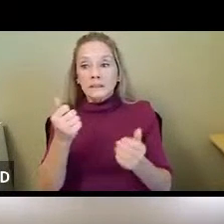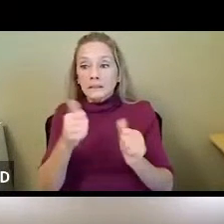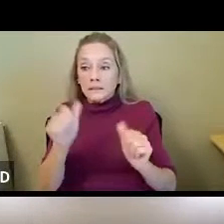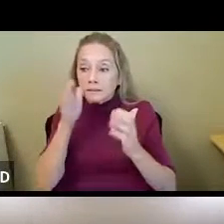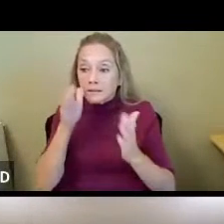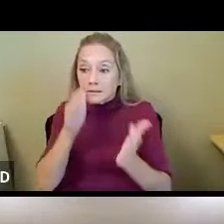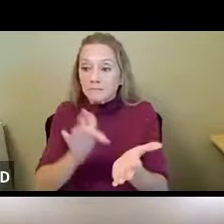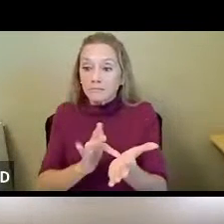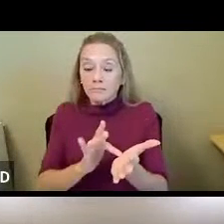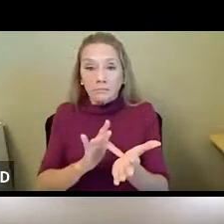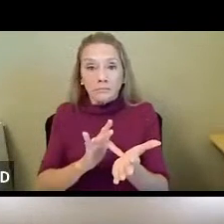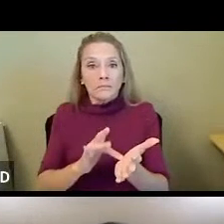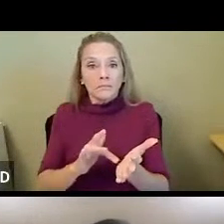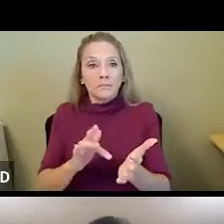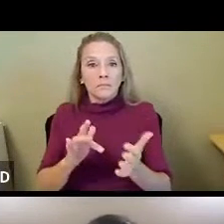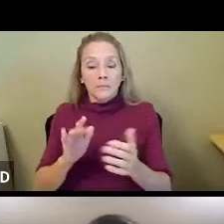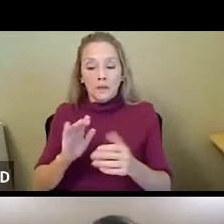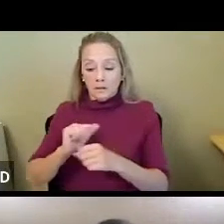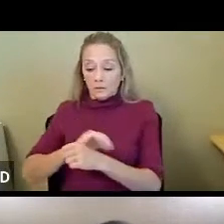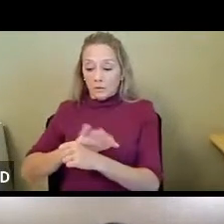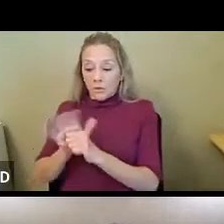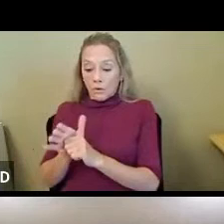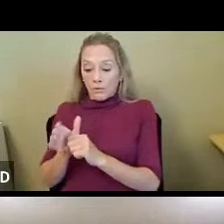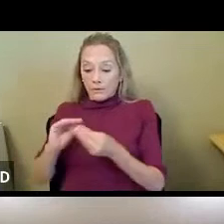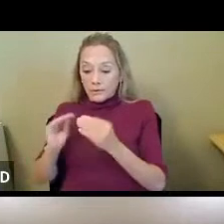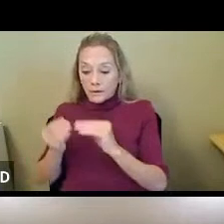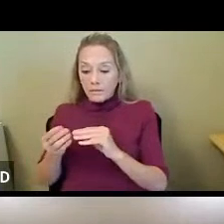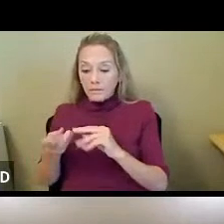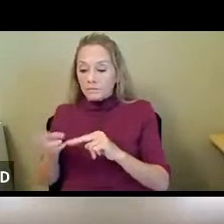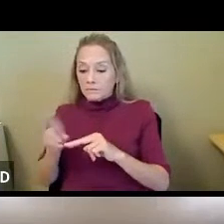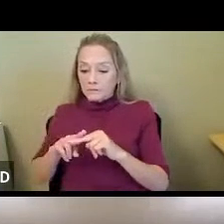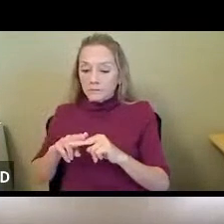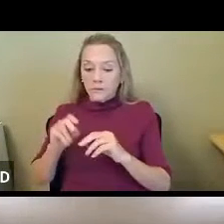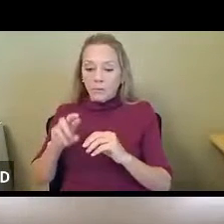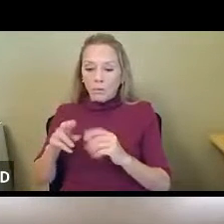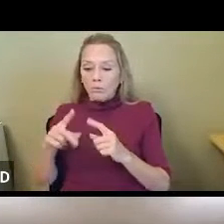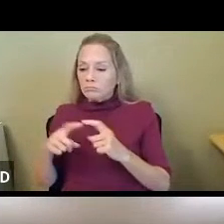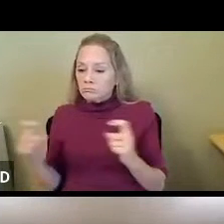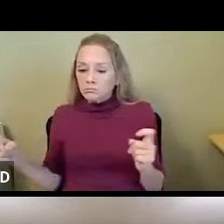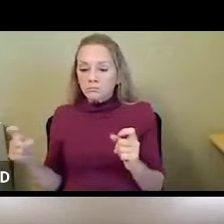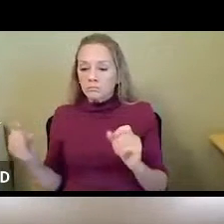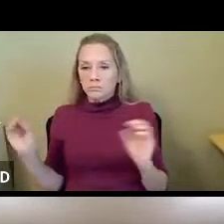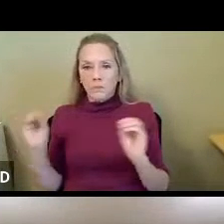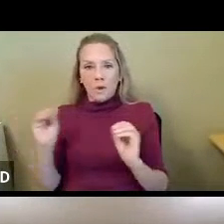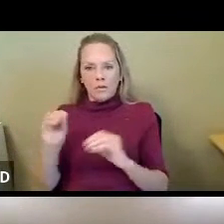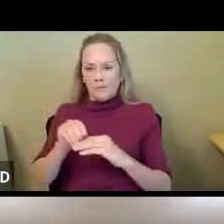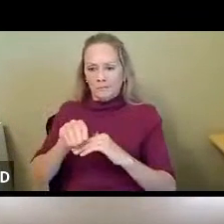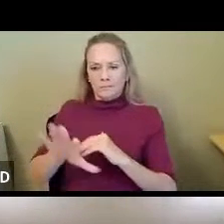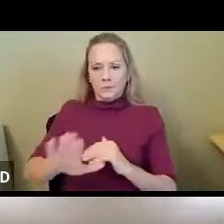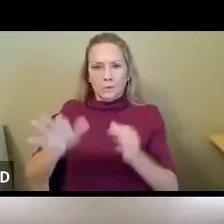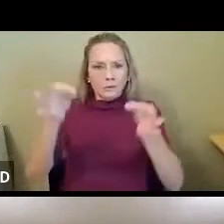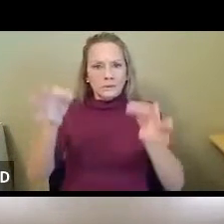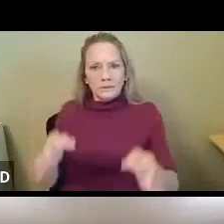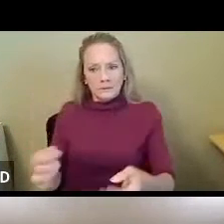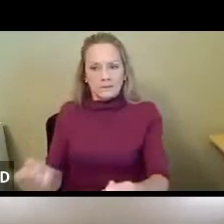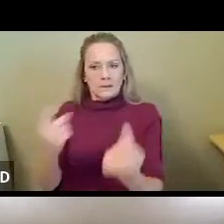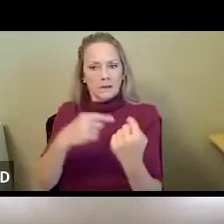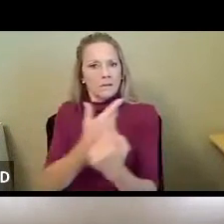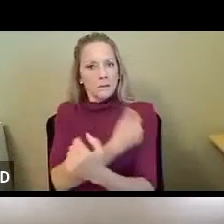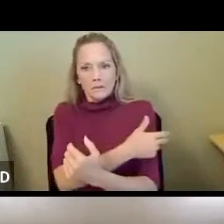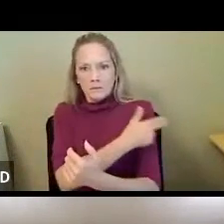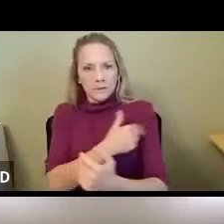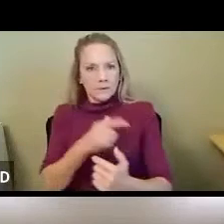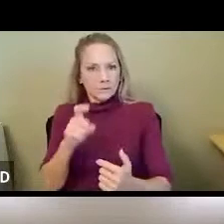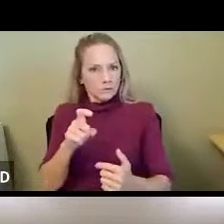the increase in the COVID census or in the COVID case numbers impact your decision to come to the hospital. We do feel